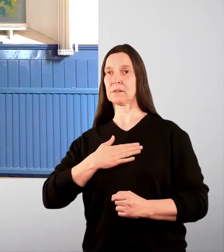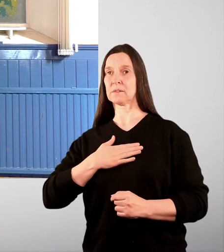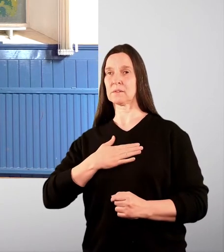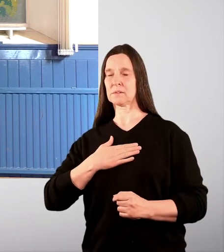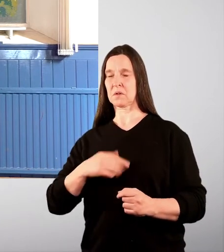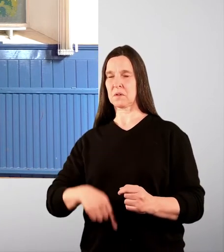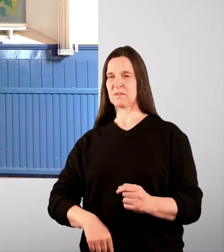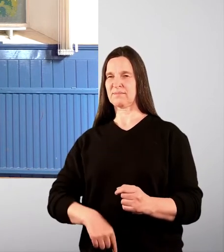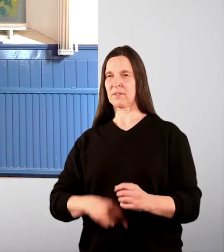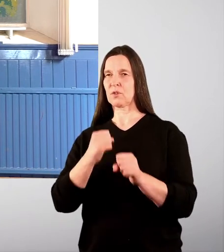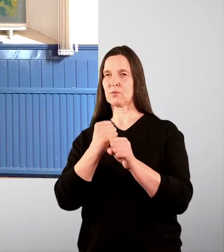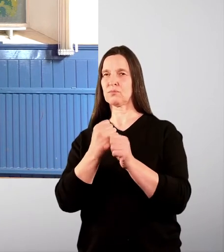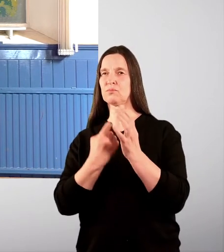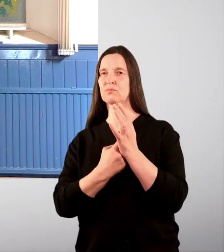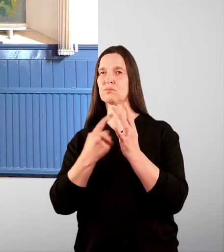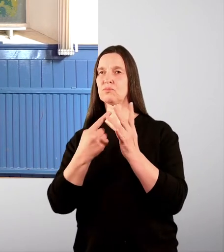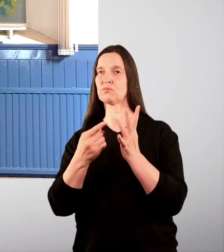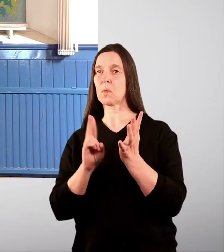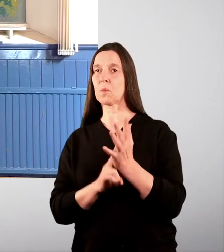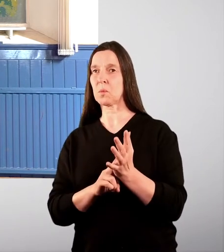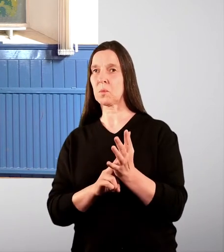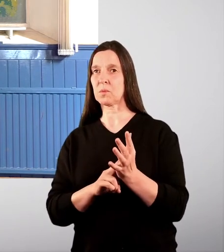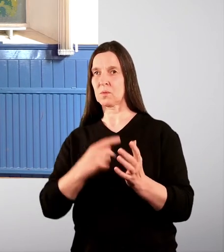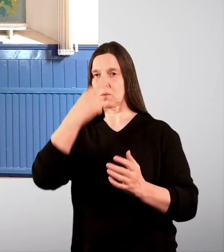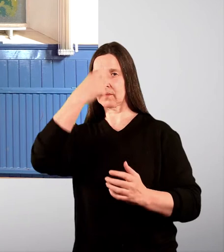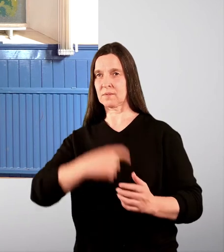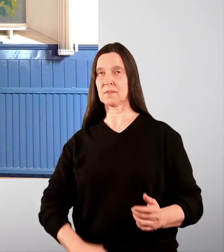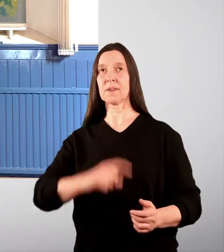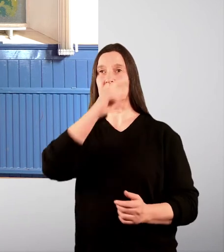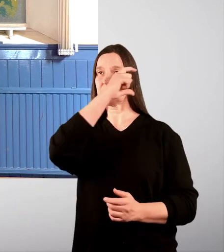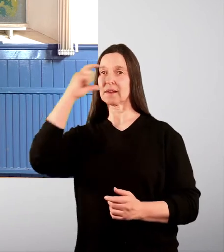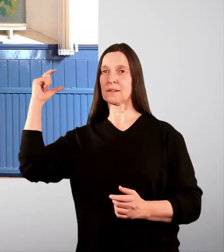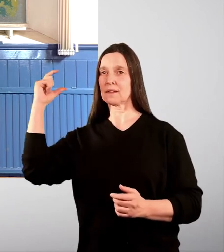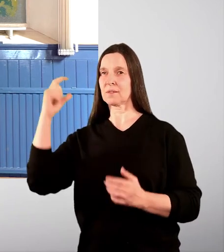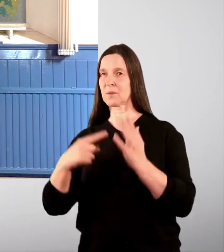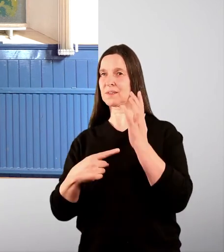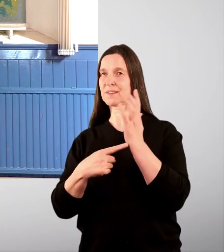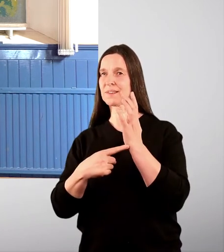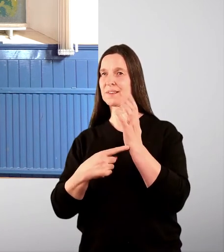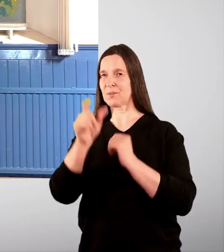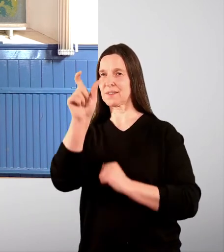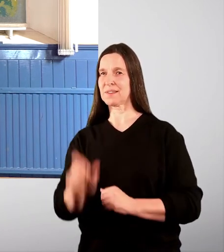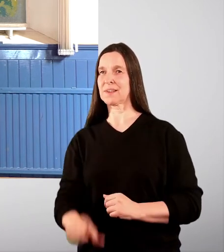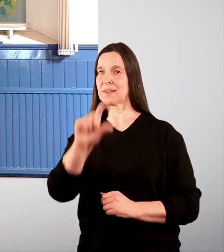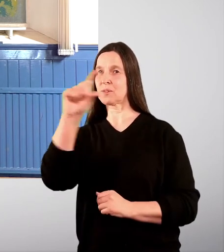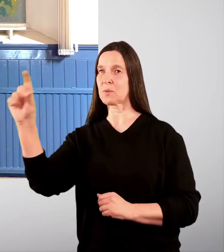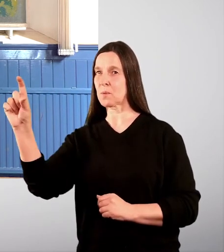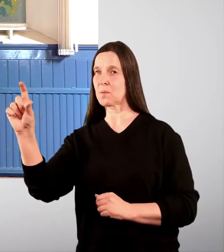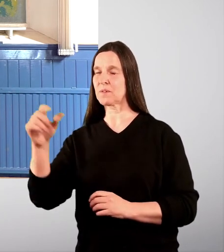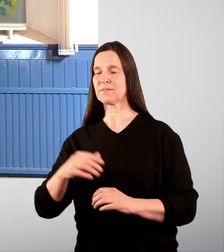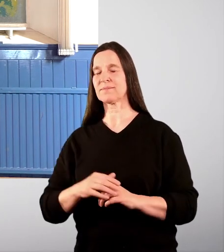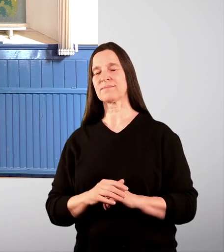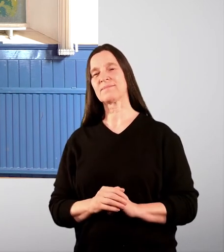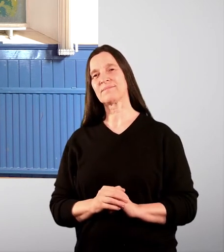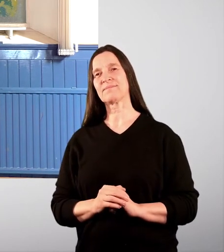there. If you have visual impairment, it'll be more tactile. You'll be able to feel where this is in your attacker. But let me explain